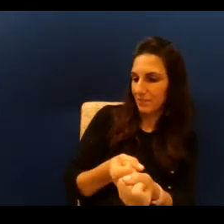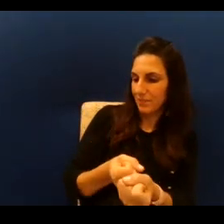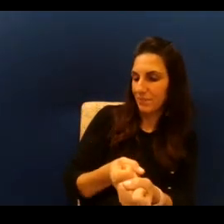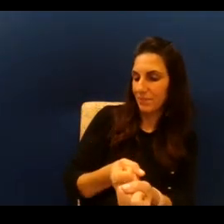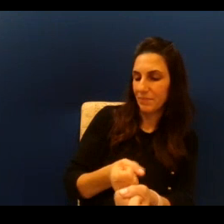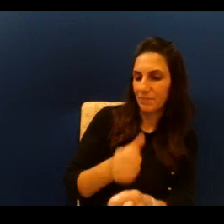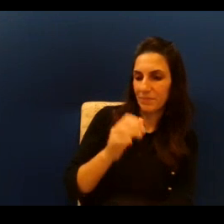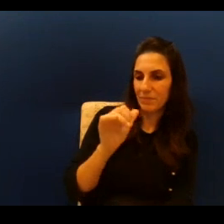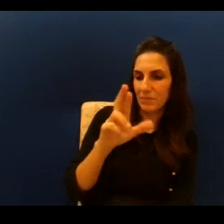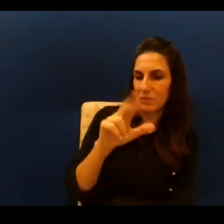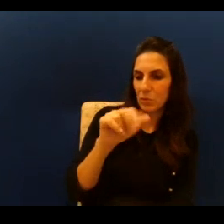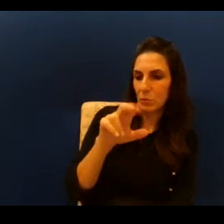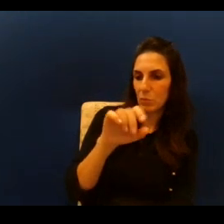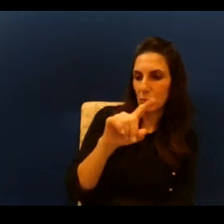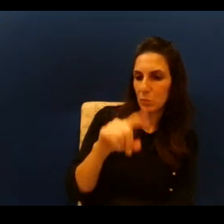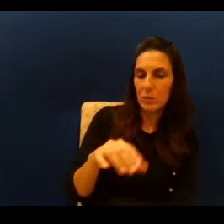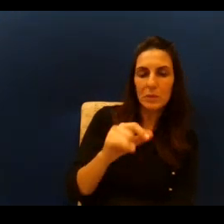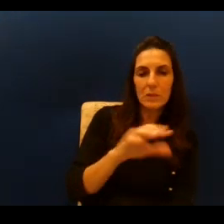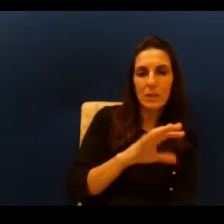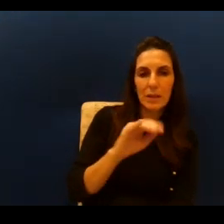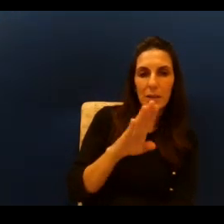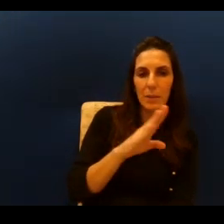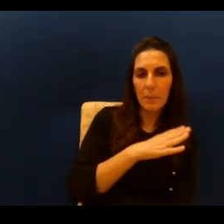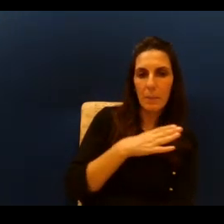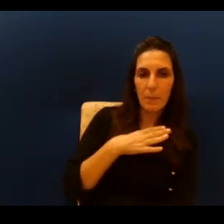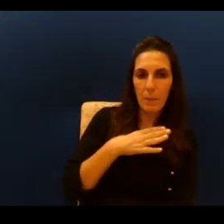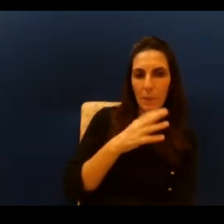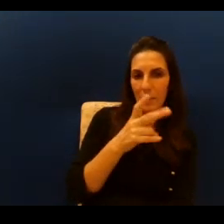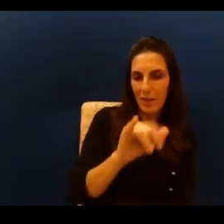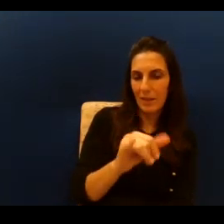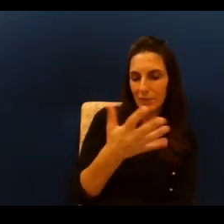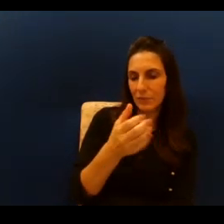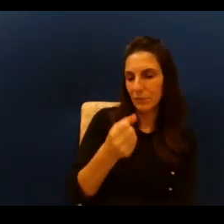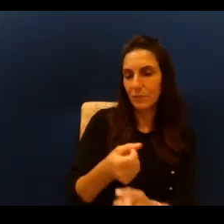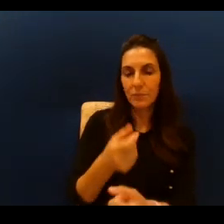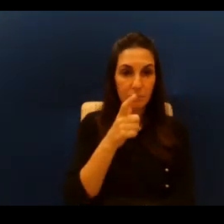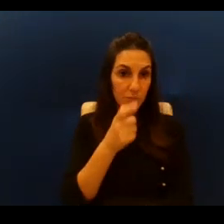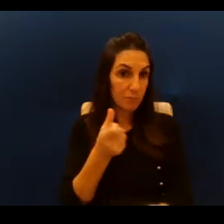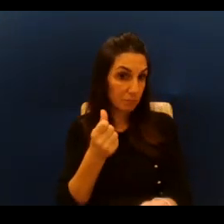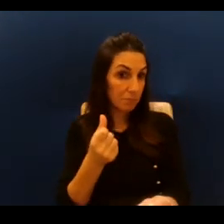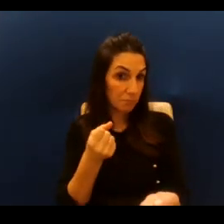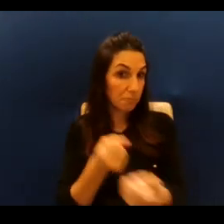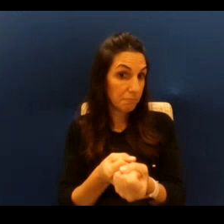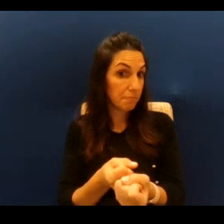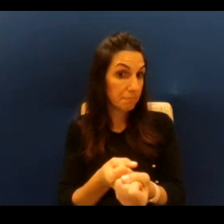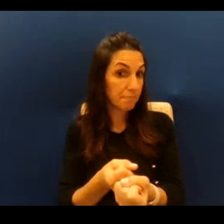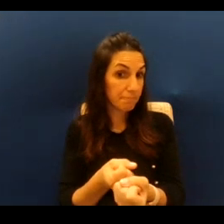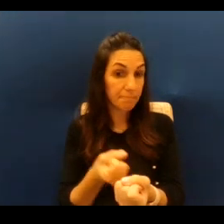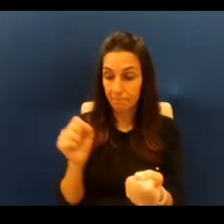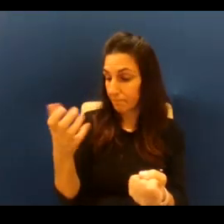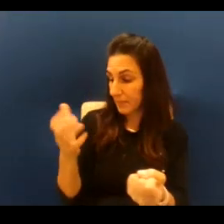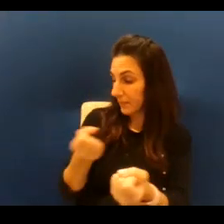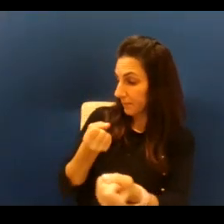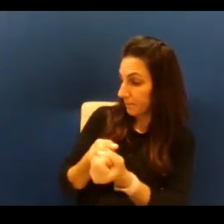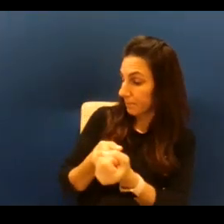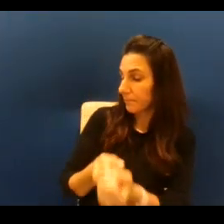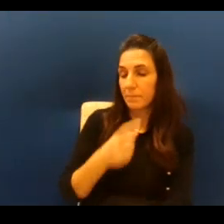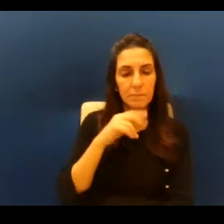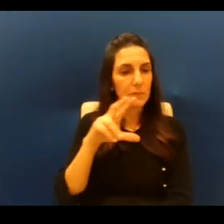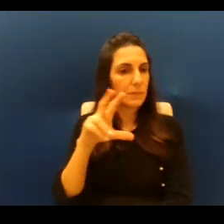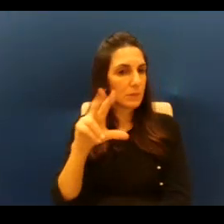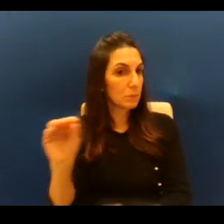I heard a second from board member Kelly. So all those in favor say aye. Aye. Aye. Aye. All those opposed say no. The